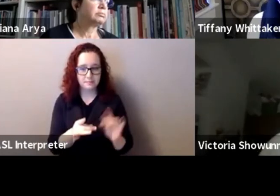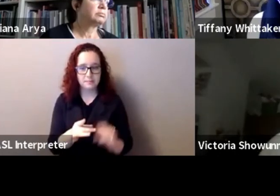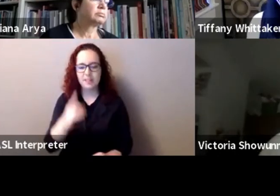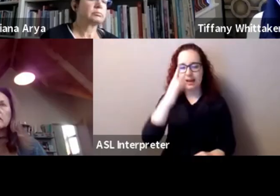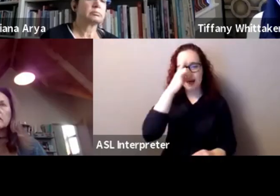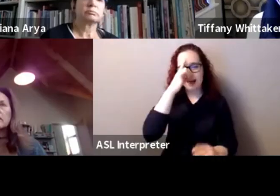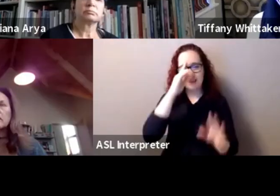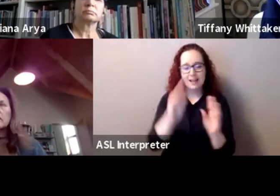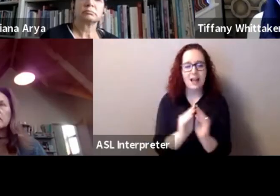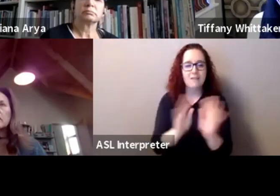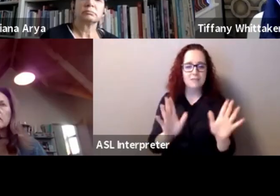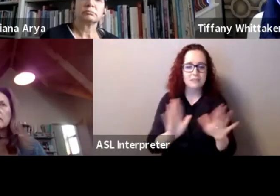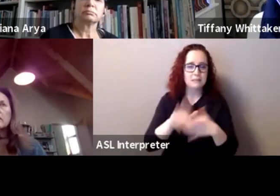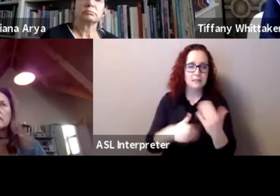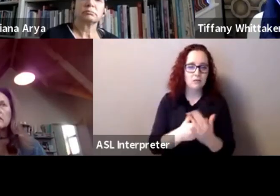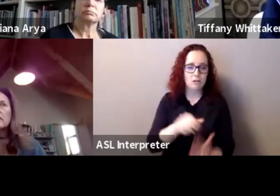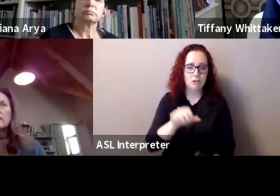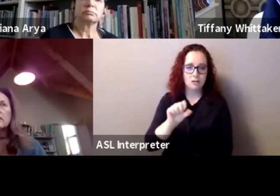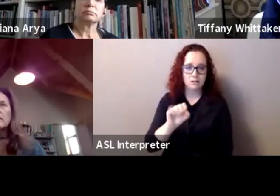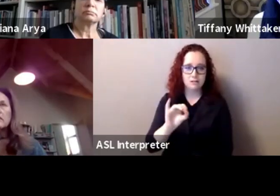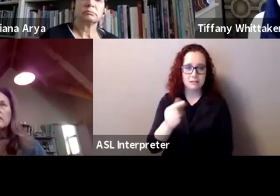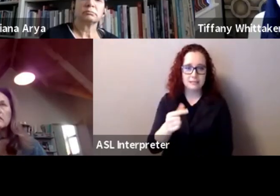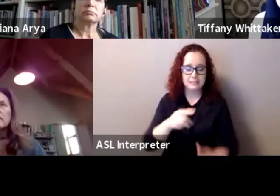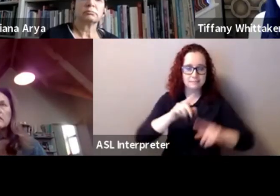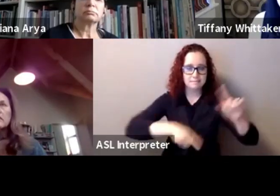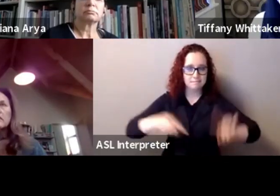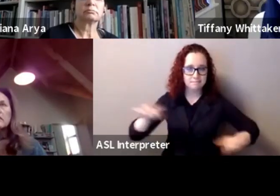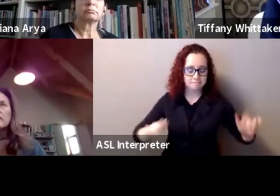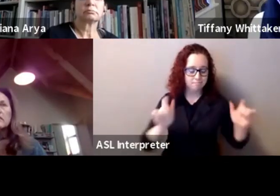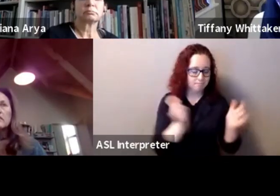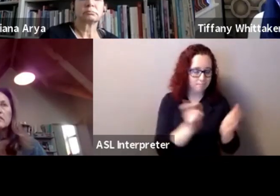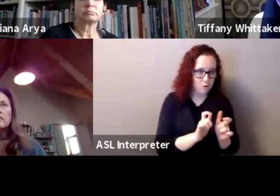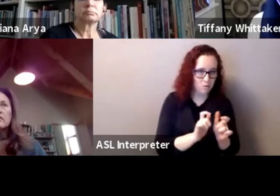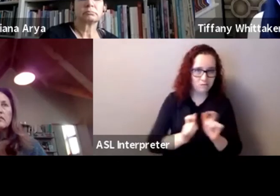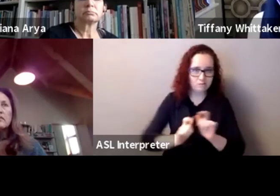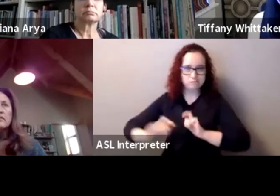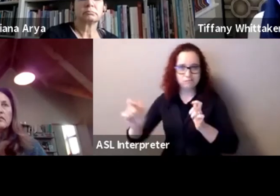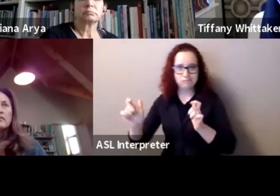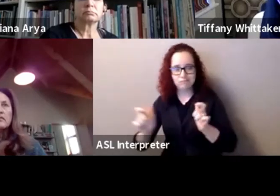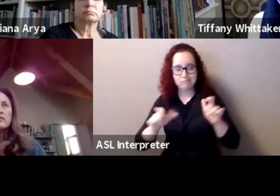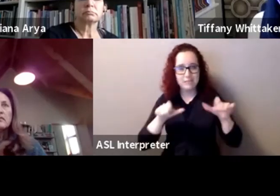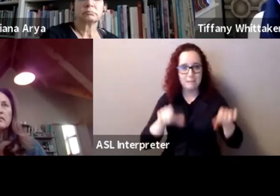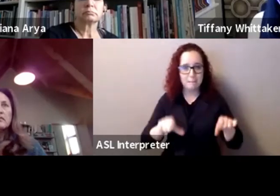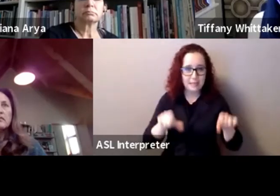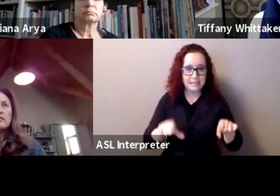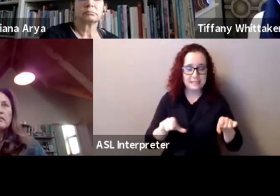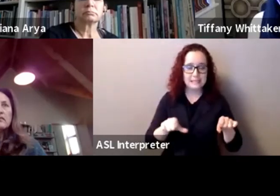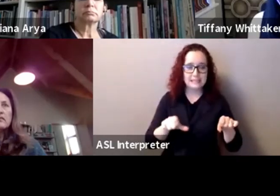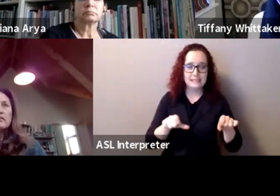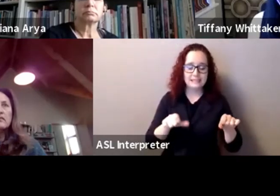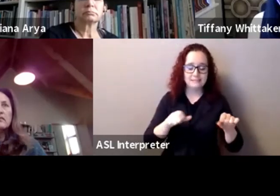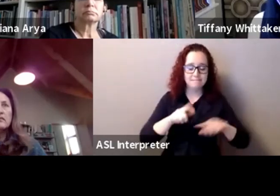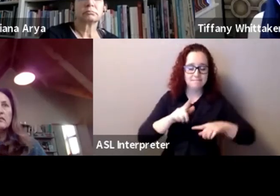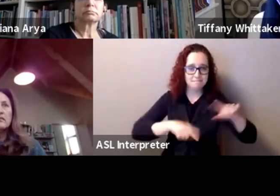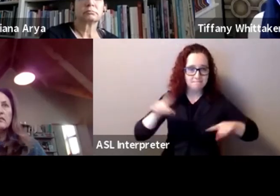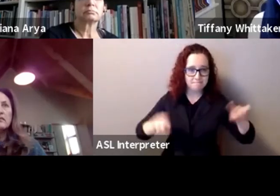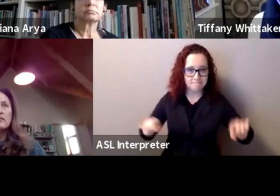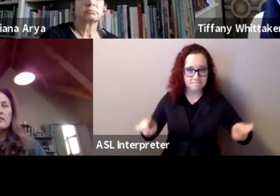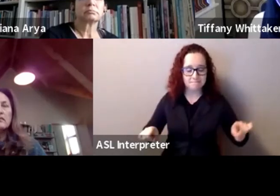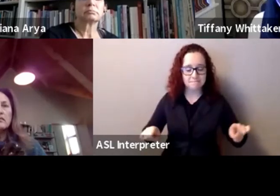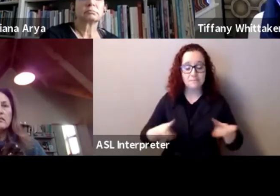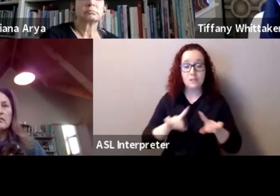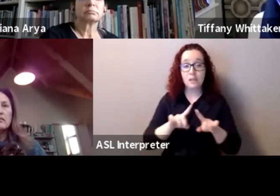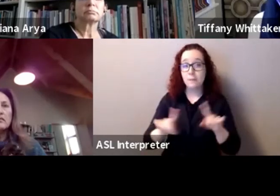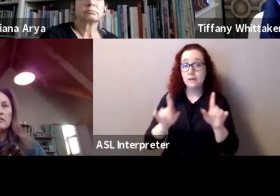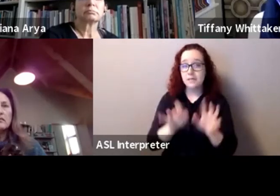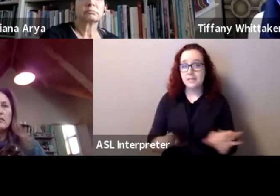every SIG will function differently. They have different sizes and different, you know, abilities and bandwidth and all these kinds of things. But I think one thing that's